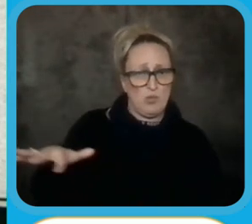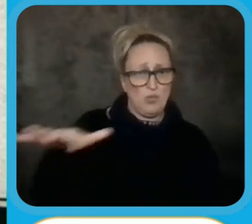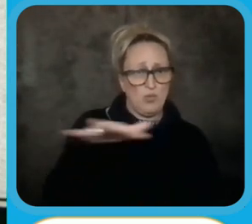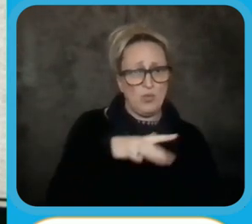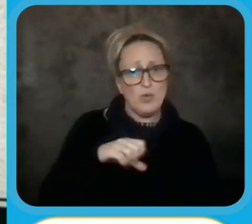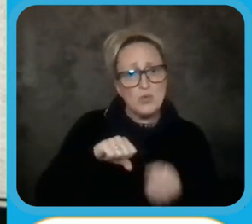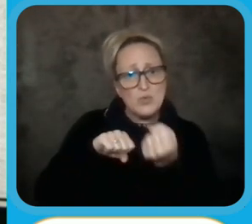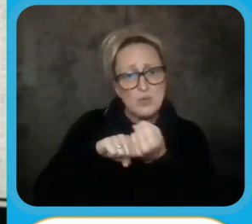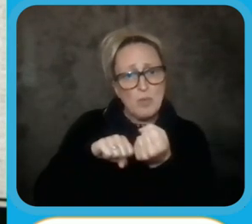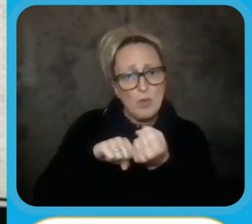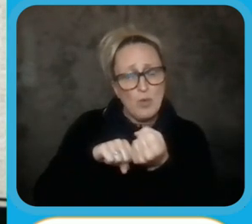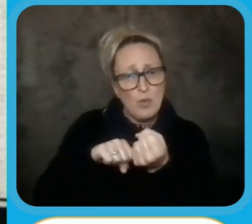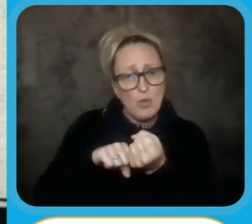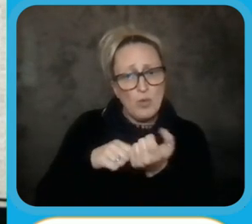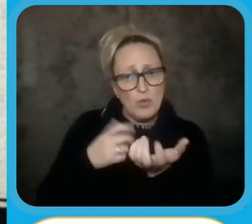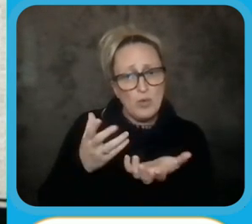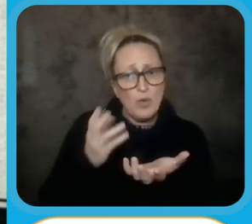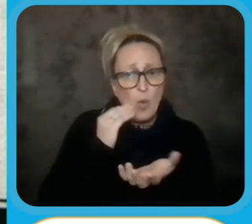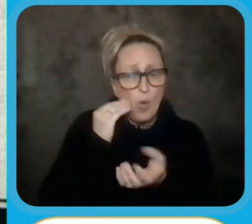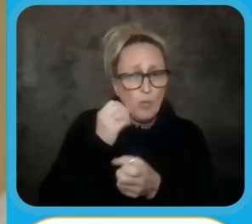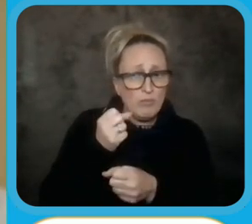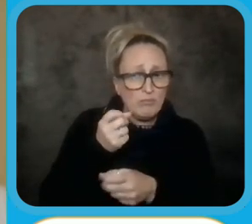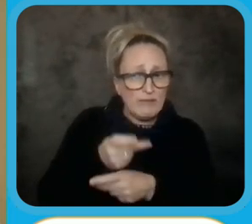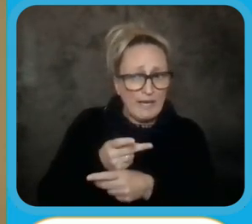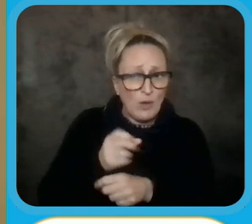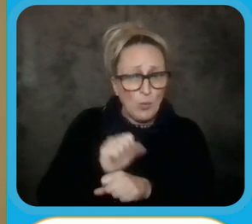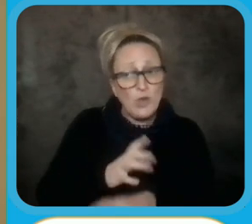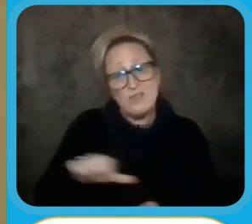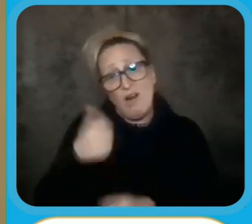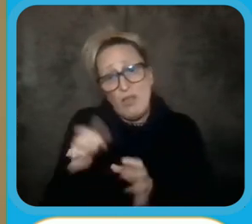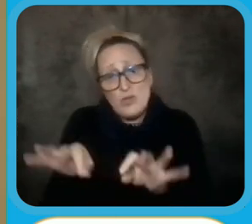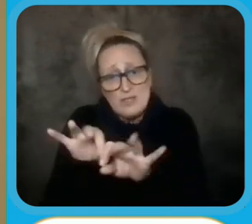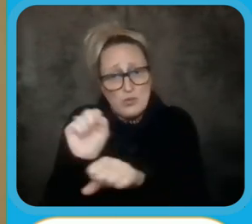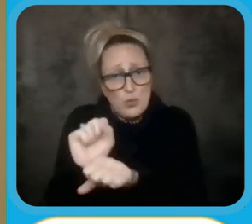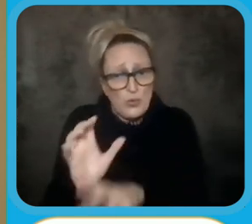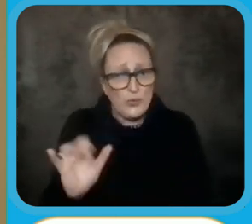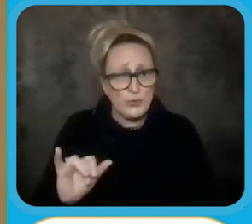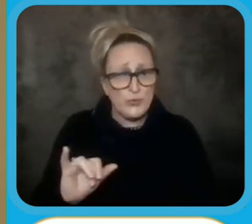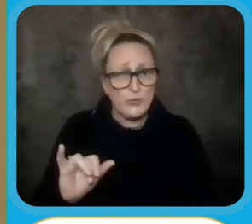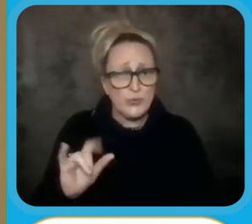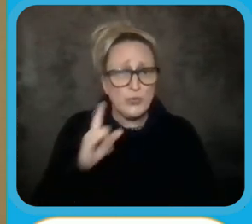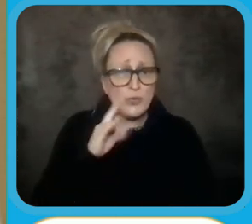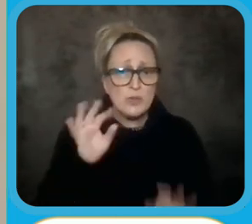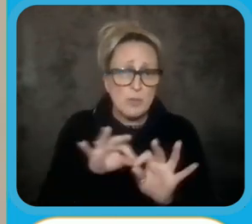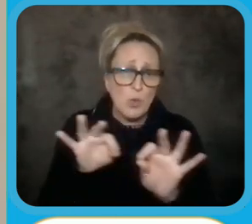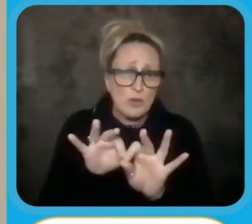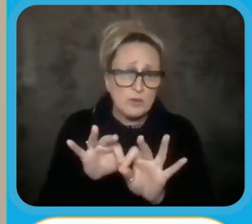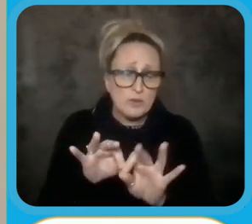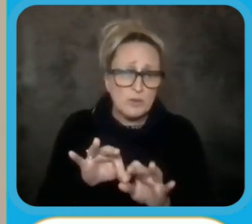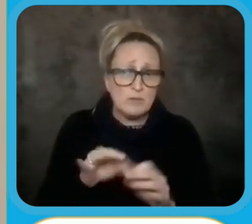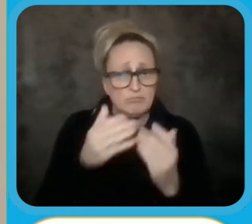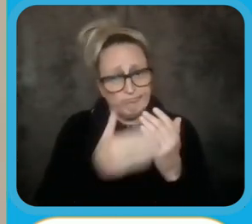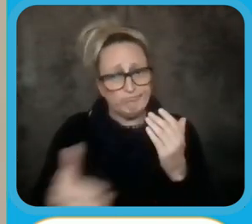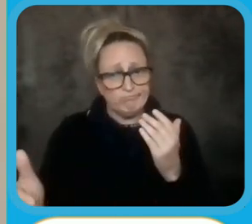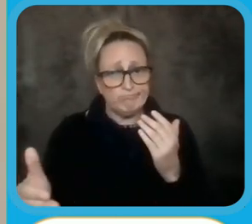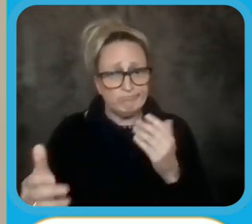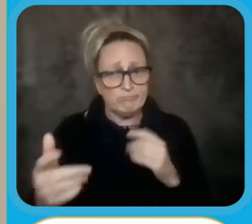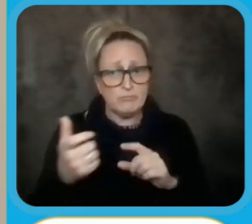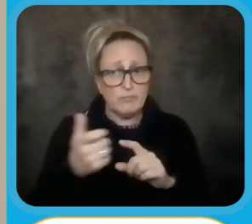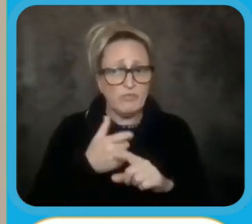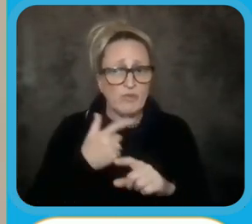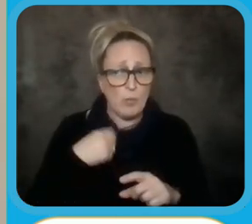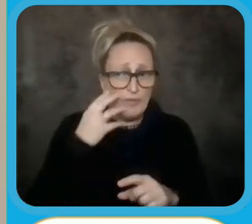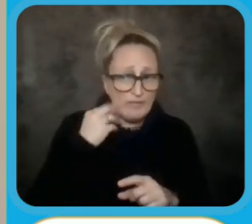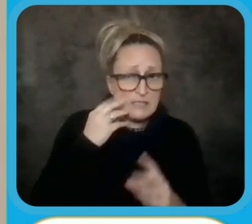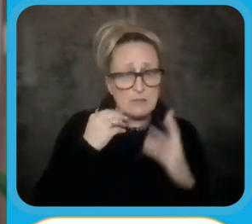support home care workers and other essential workers, I think is very crucial moving forward from what we